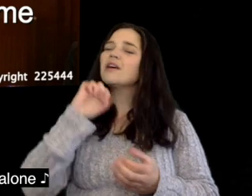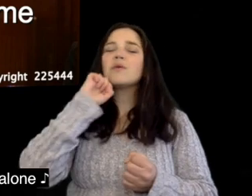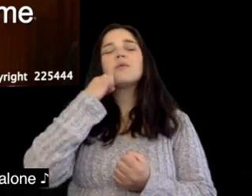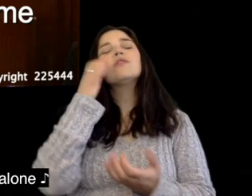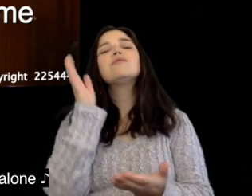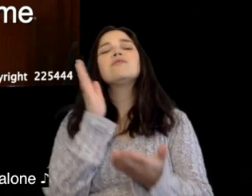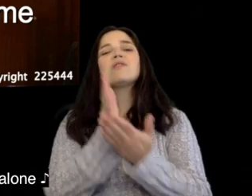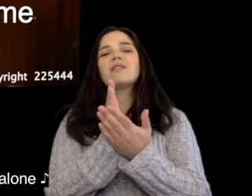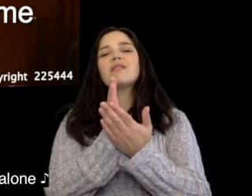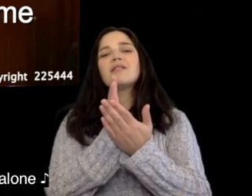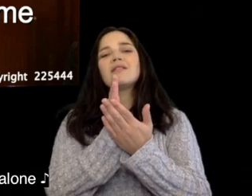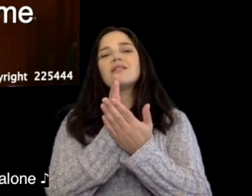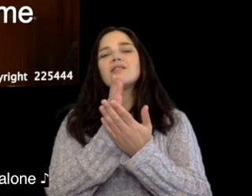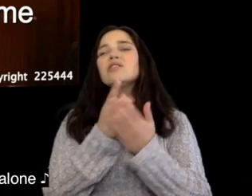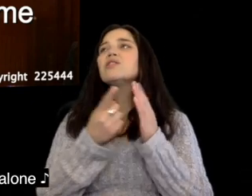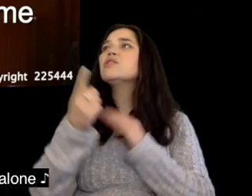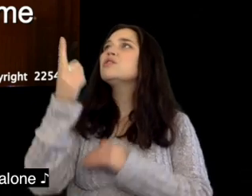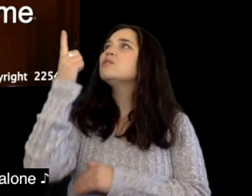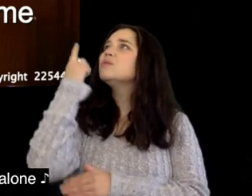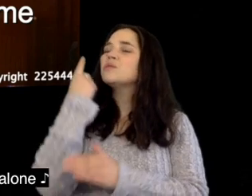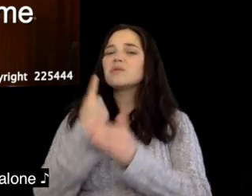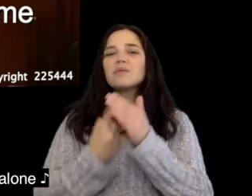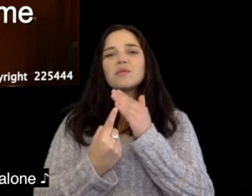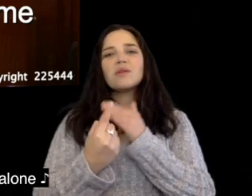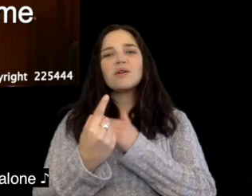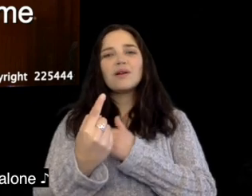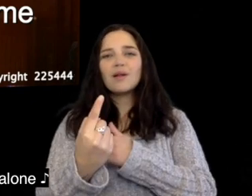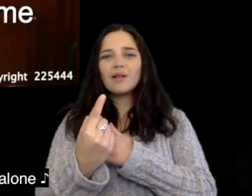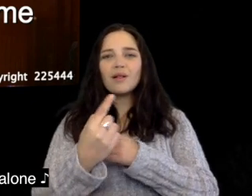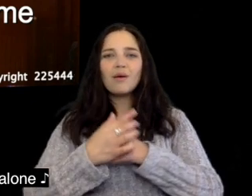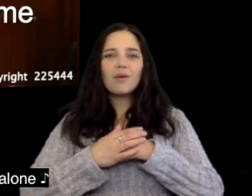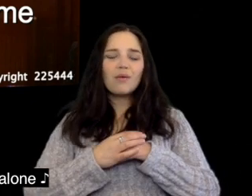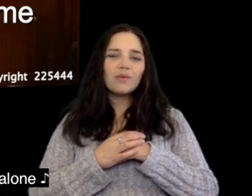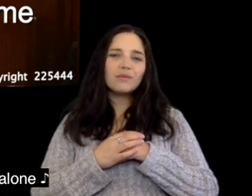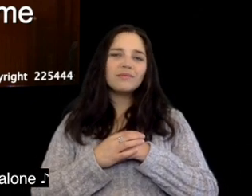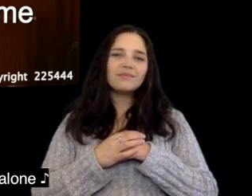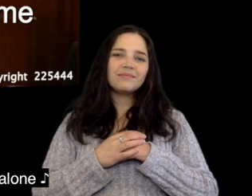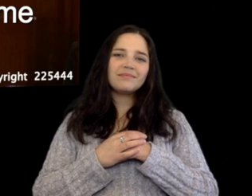home. And I will trust in you